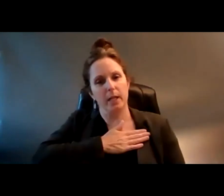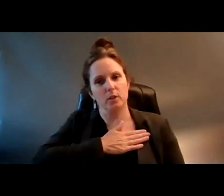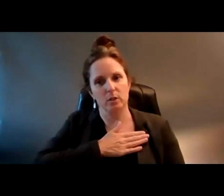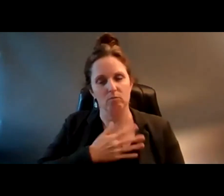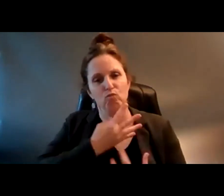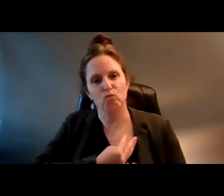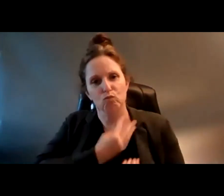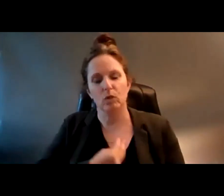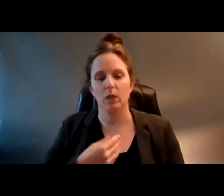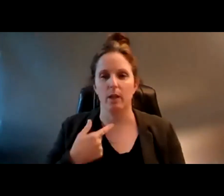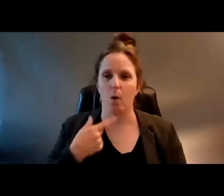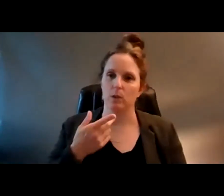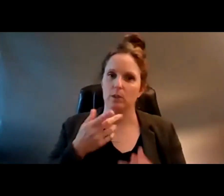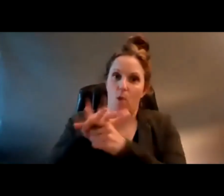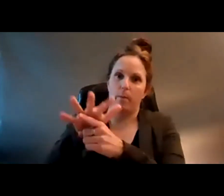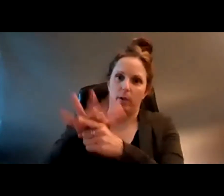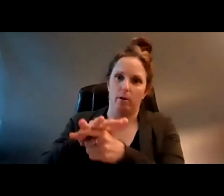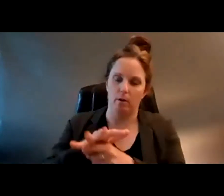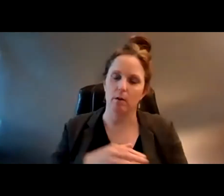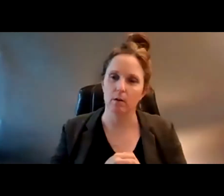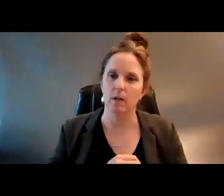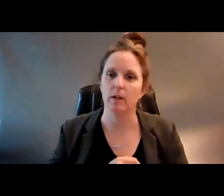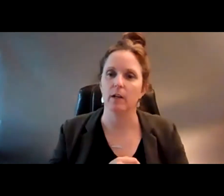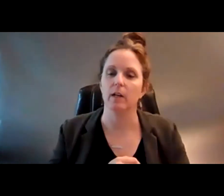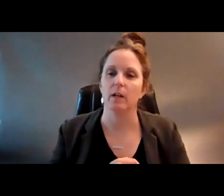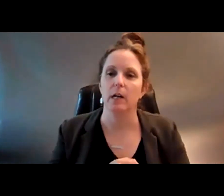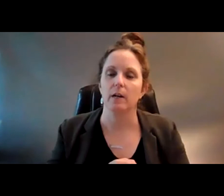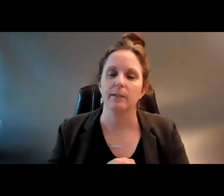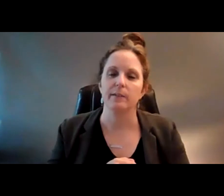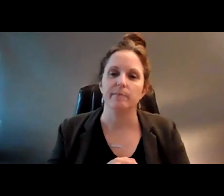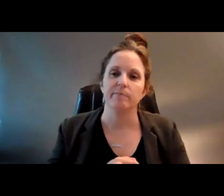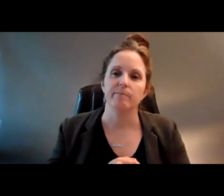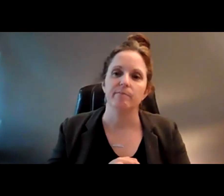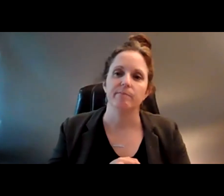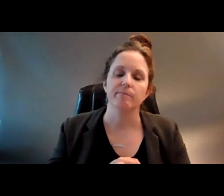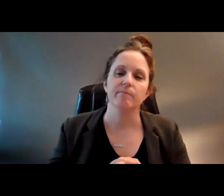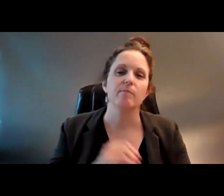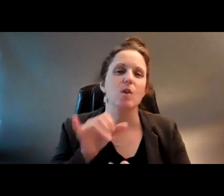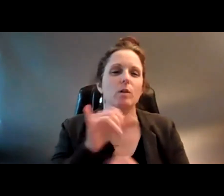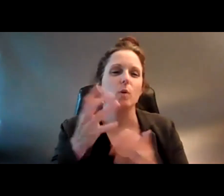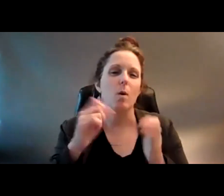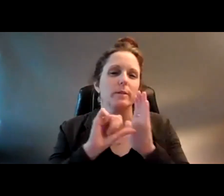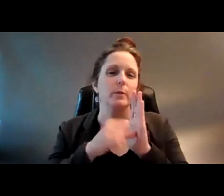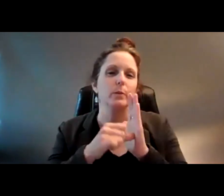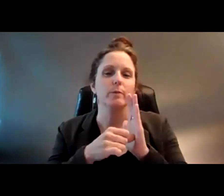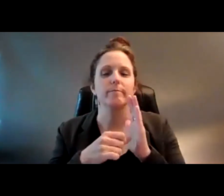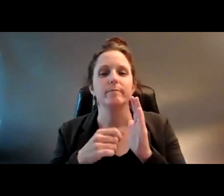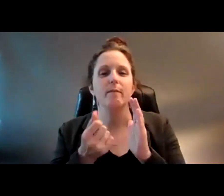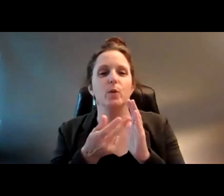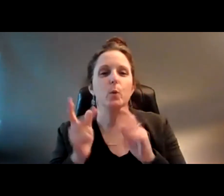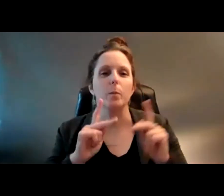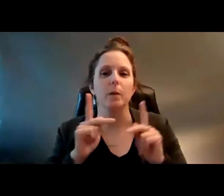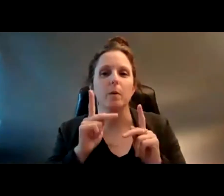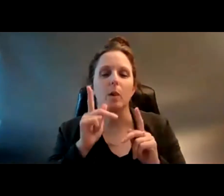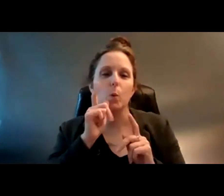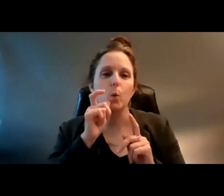component of the intervention. And I also, before I go on, I want to sort of highlight some of the people who contributed. You can see we